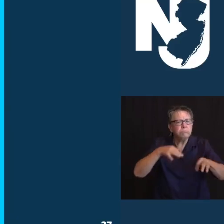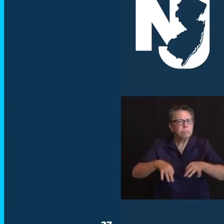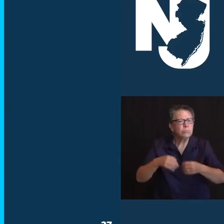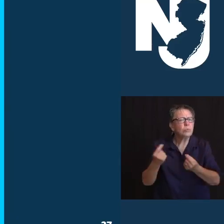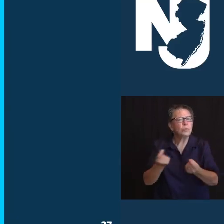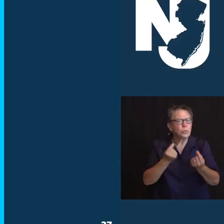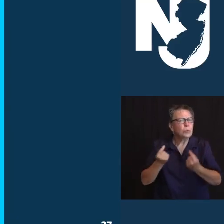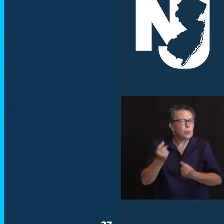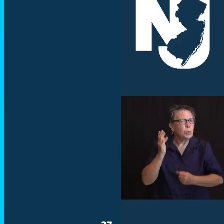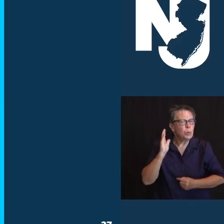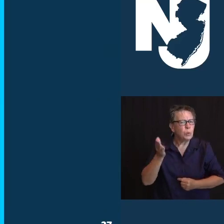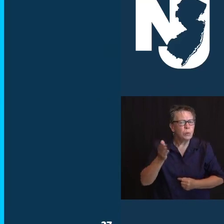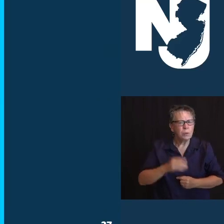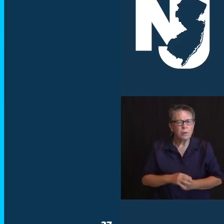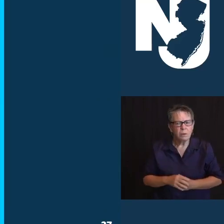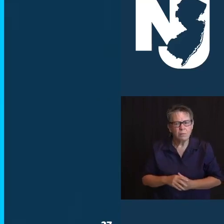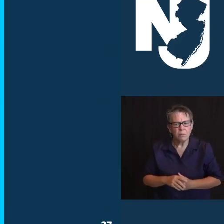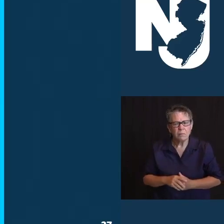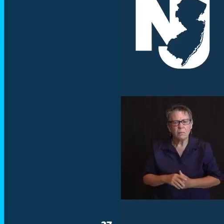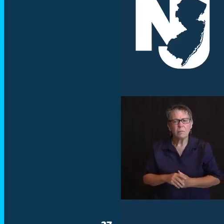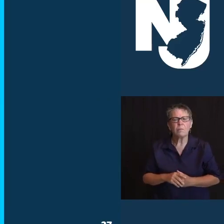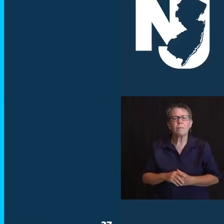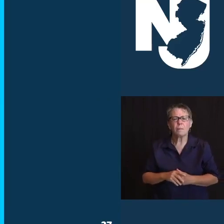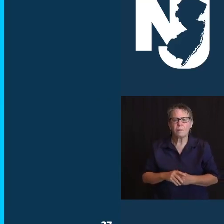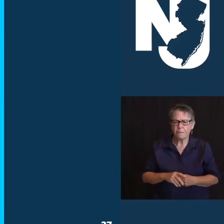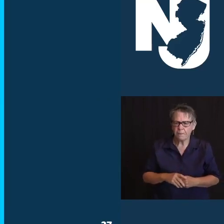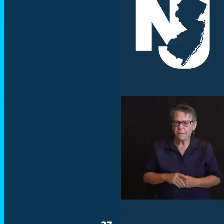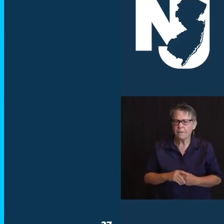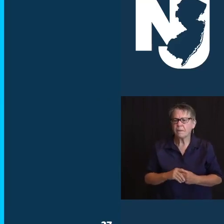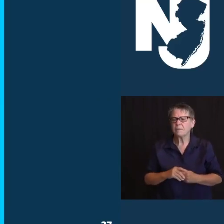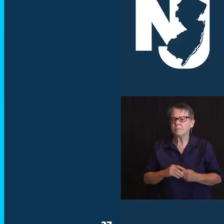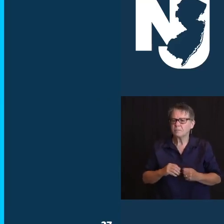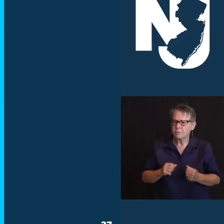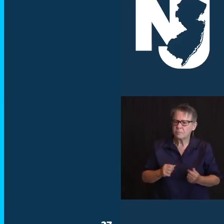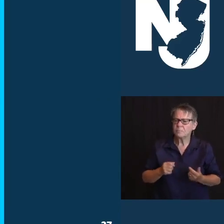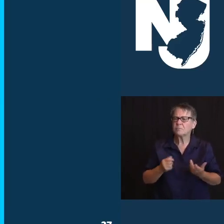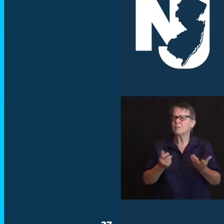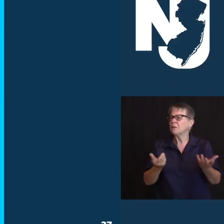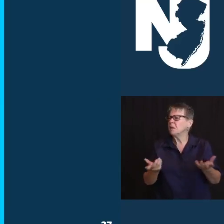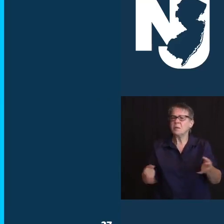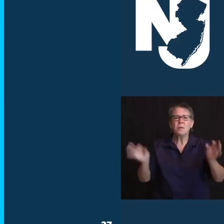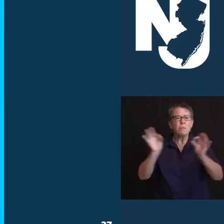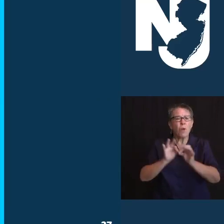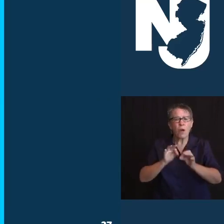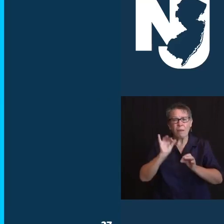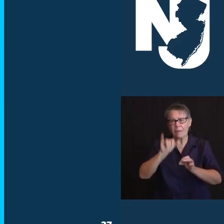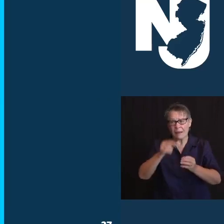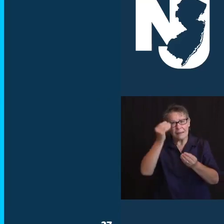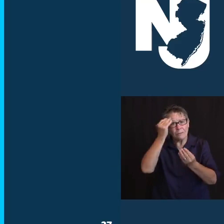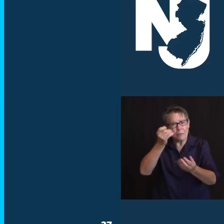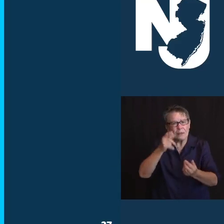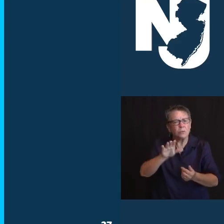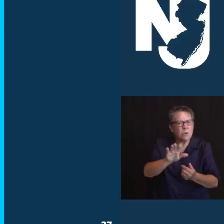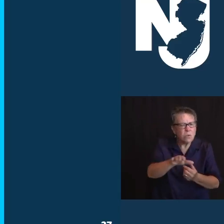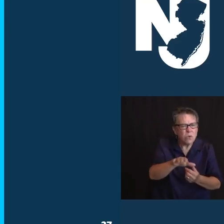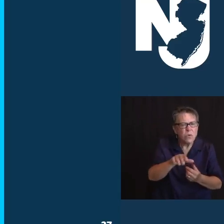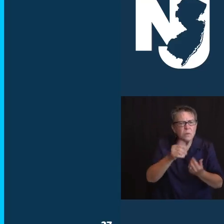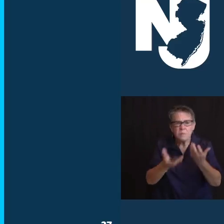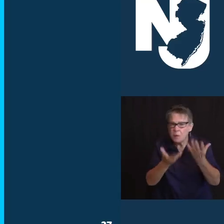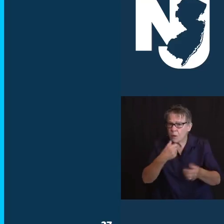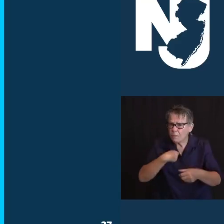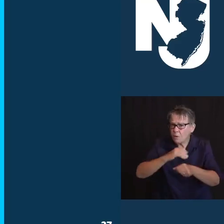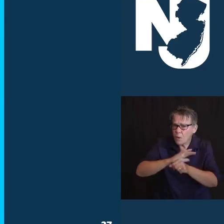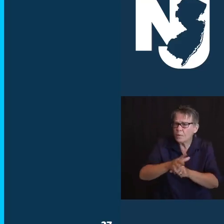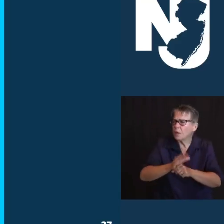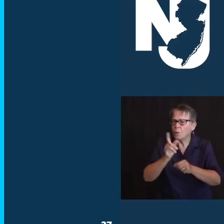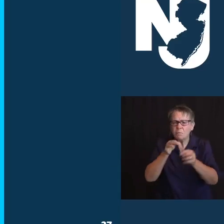benefits. The Department of Labor has information on their website about worker protections for those who test positive and told